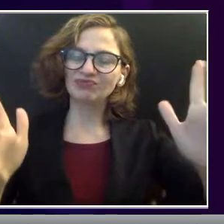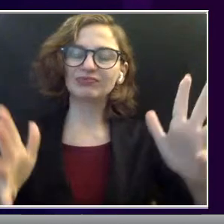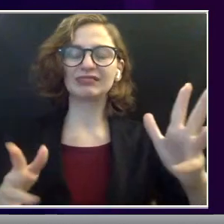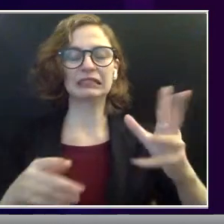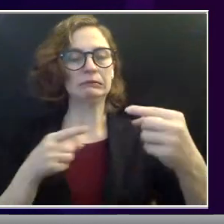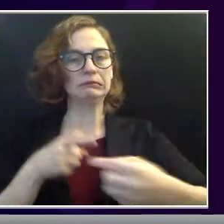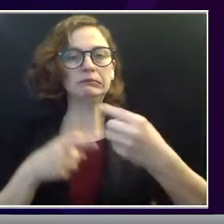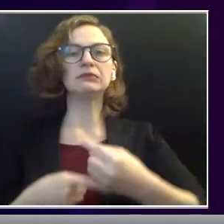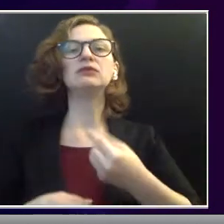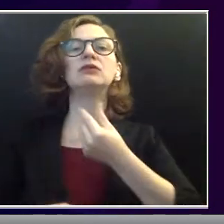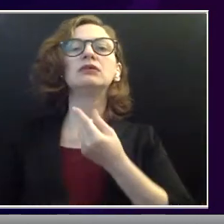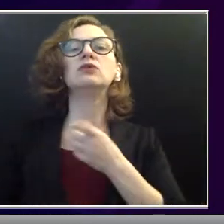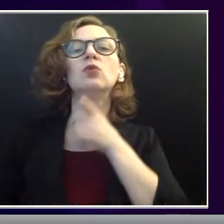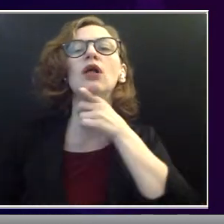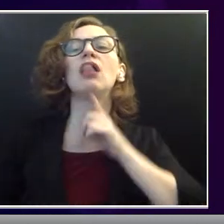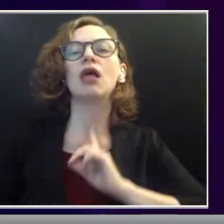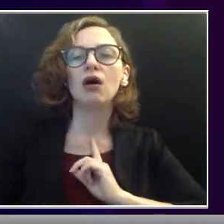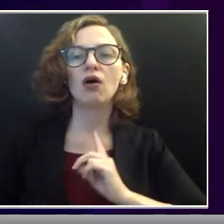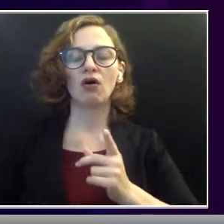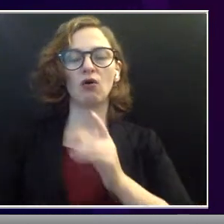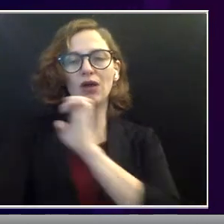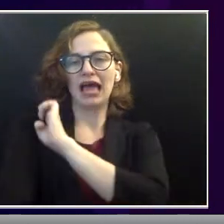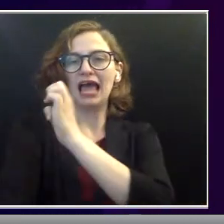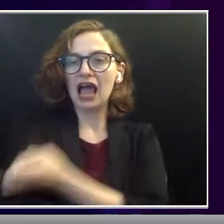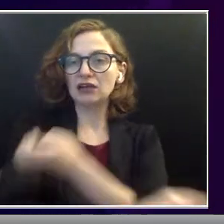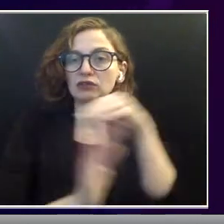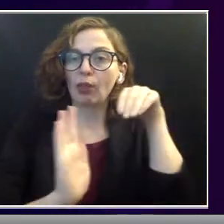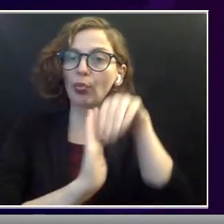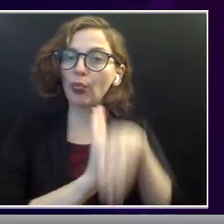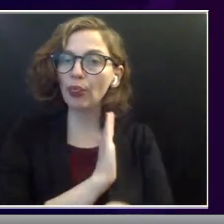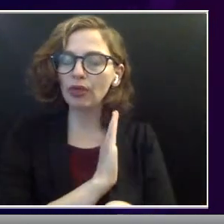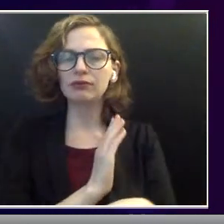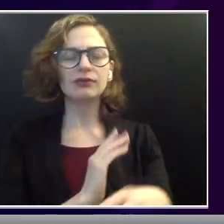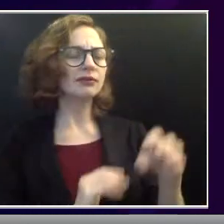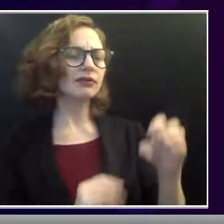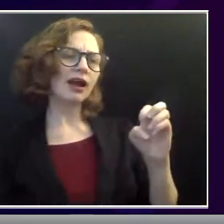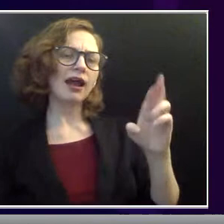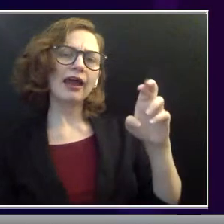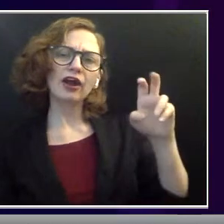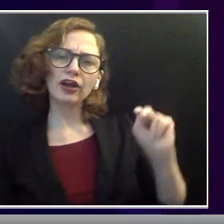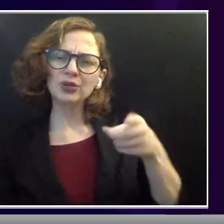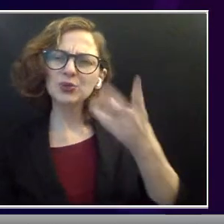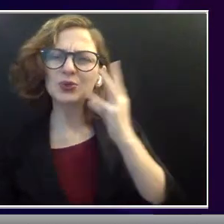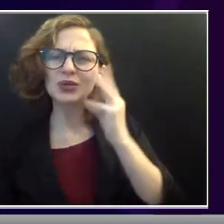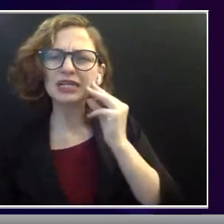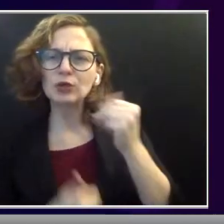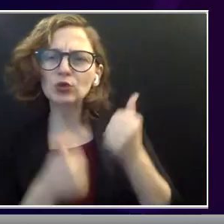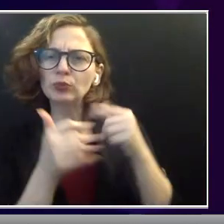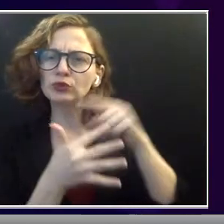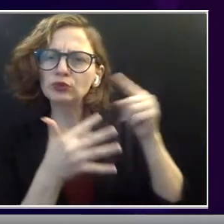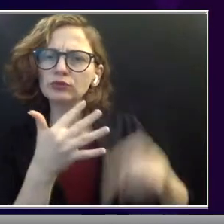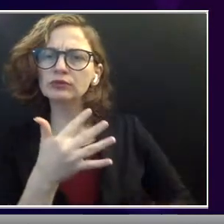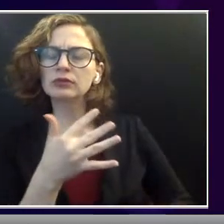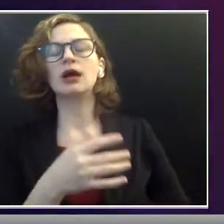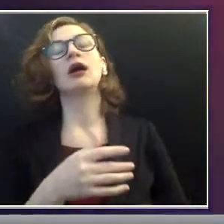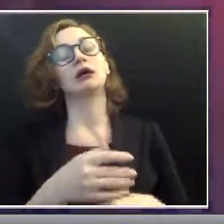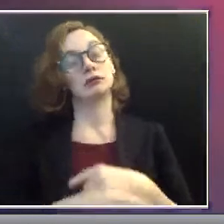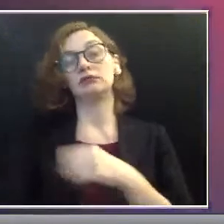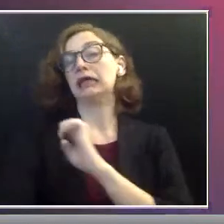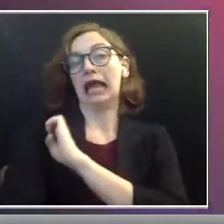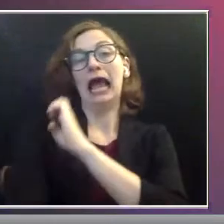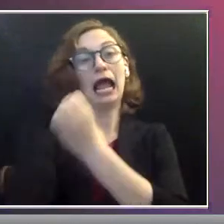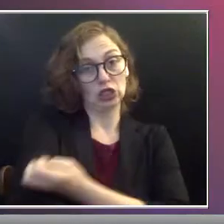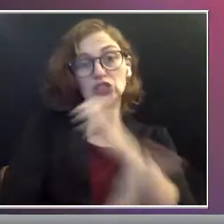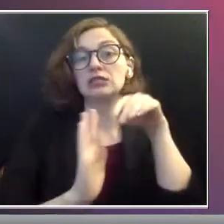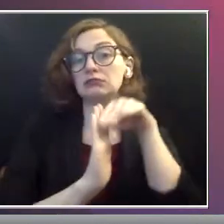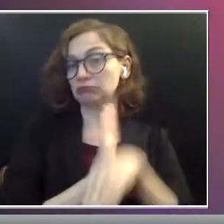were the ones that now looking back you had? So I definitely noticed a change in energy level. I was extremely tired,